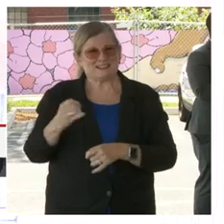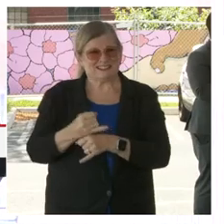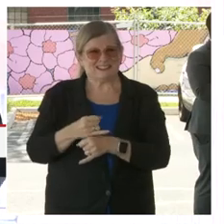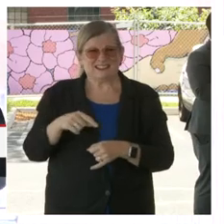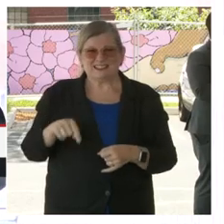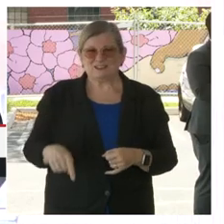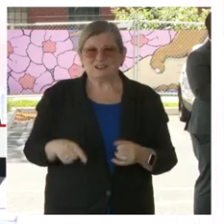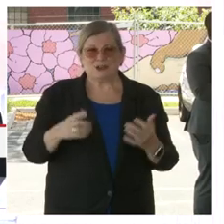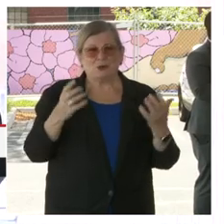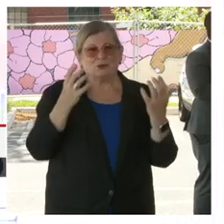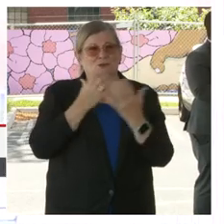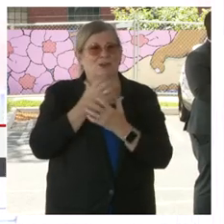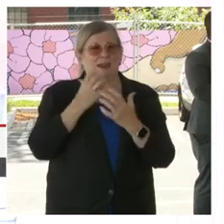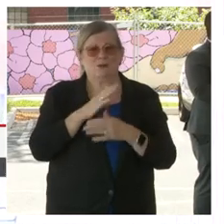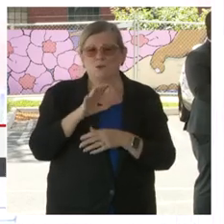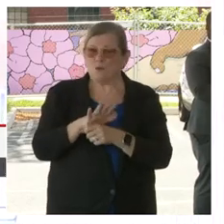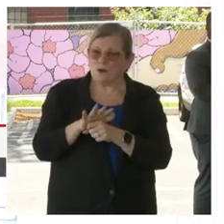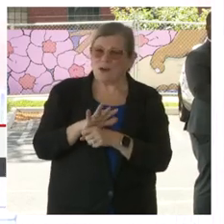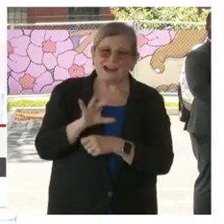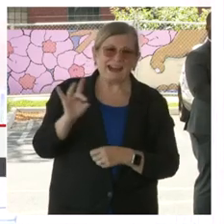8.